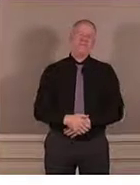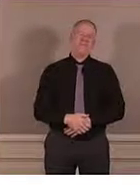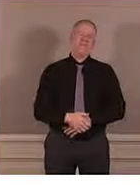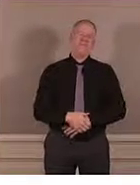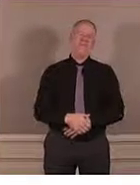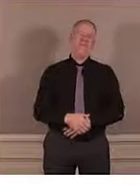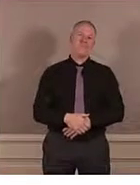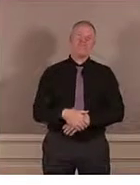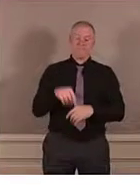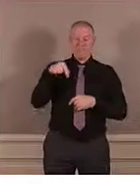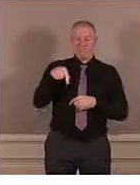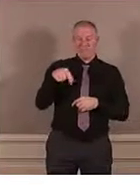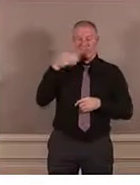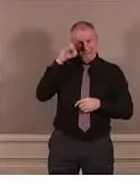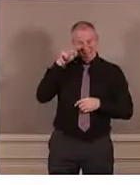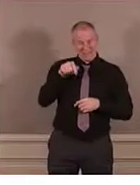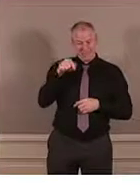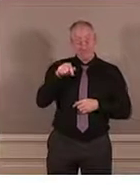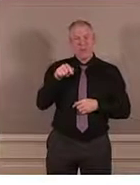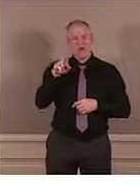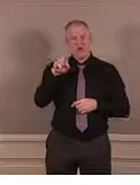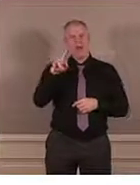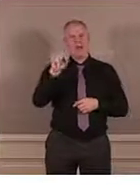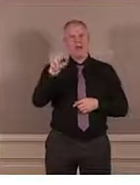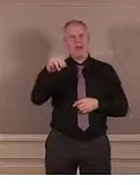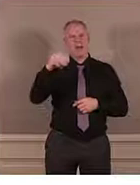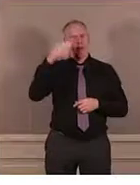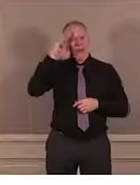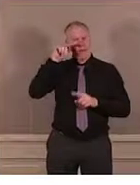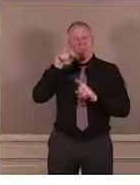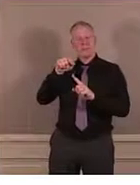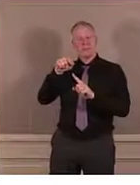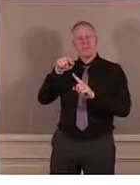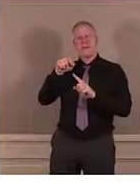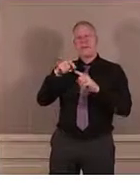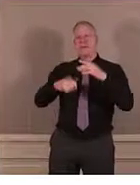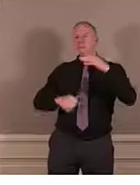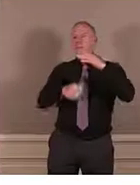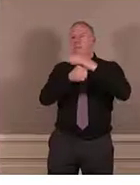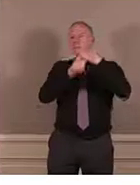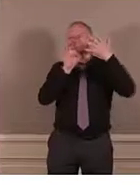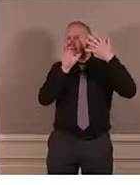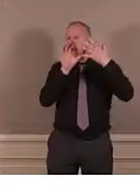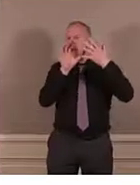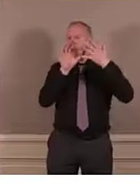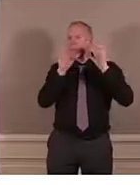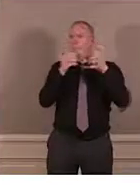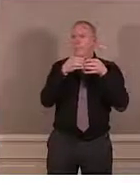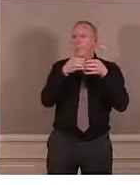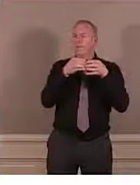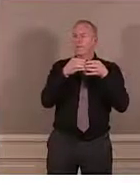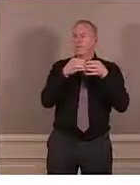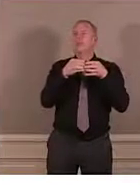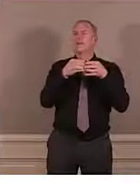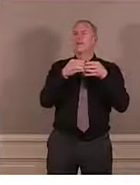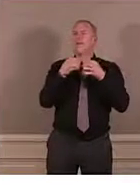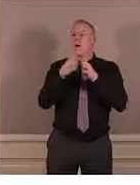And then closer to home, I suppose RSM Ireland is a top 10 firm of accountants and business